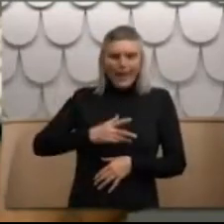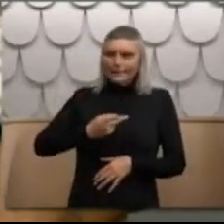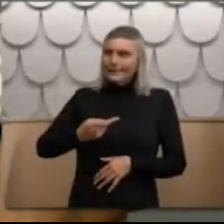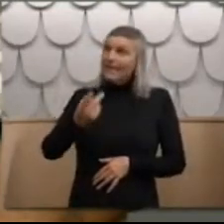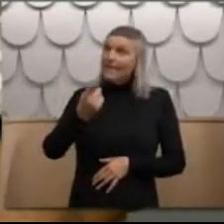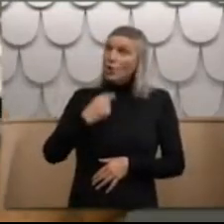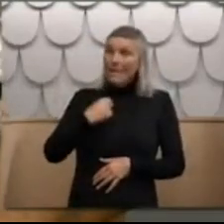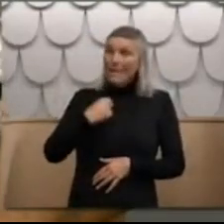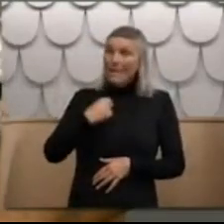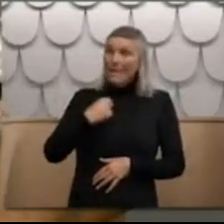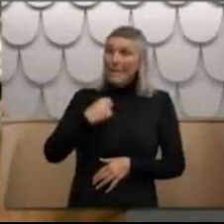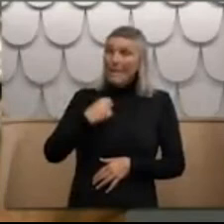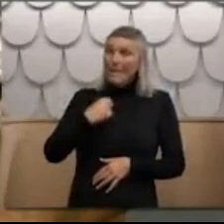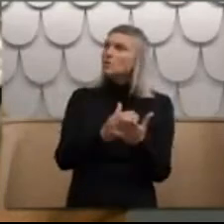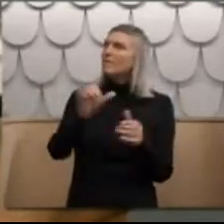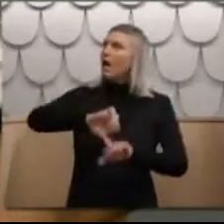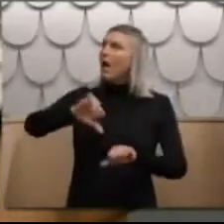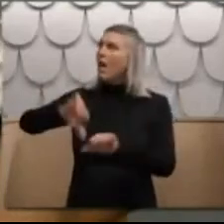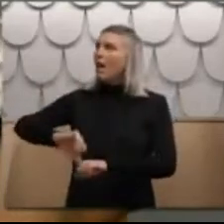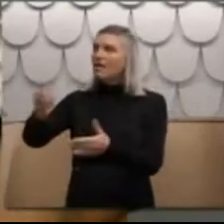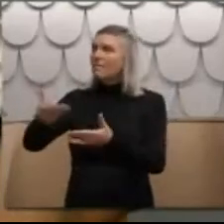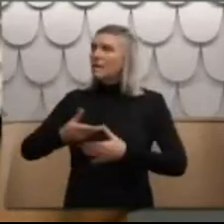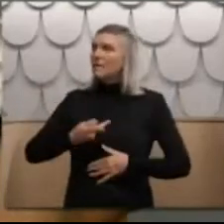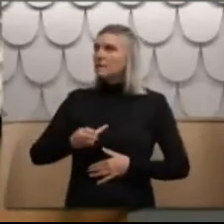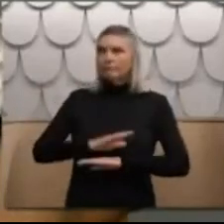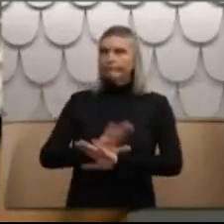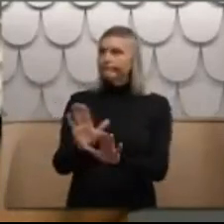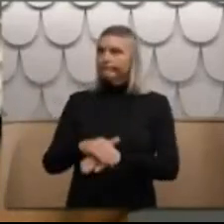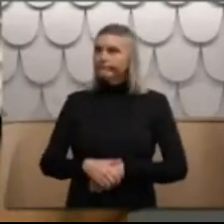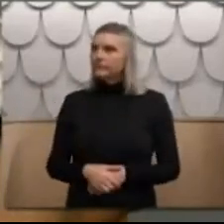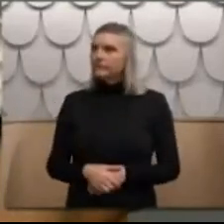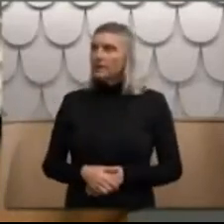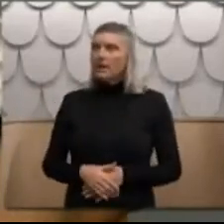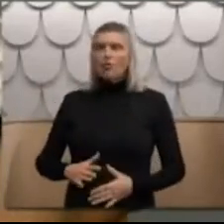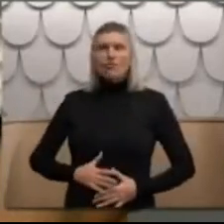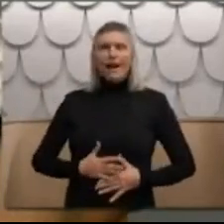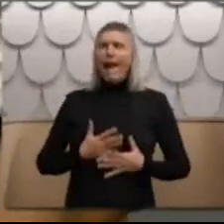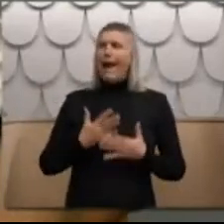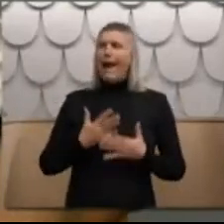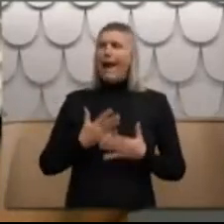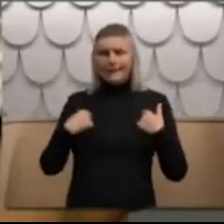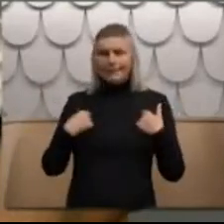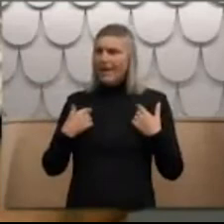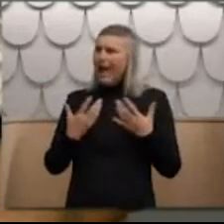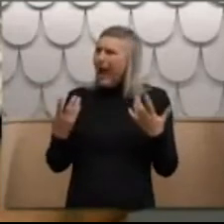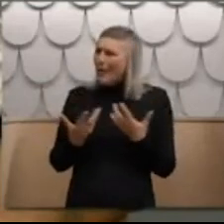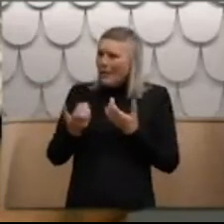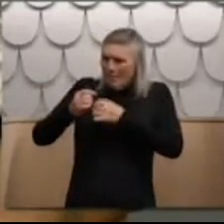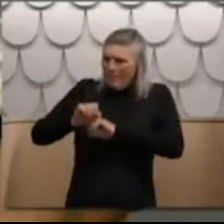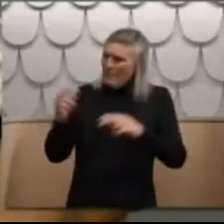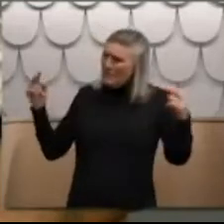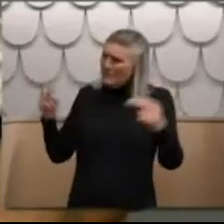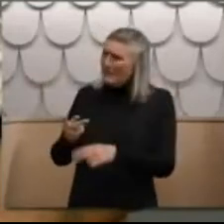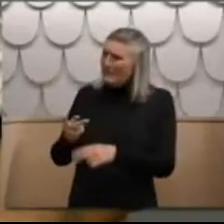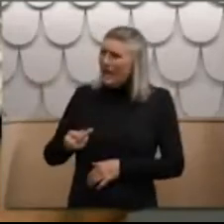give my son back. The whole process traumatized me. How could they stop me from seeing my son? I just